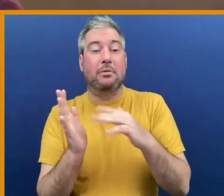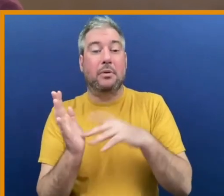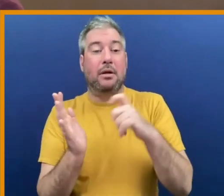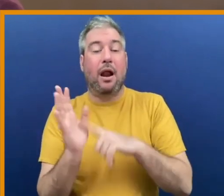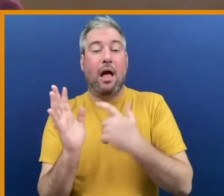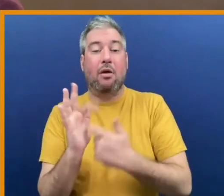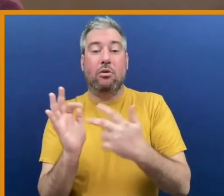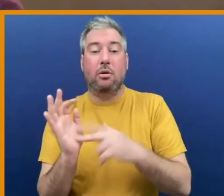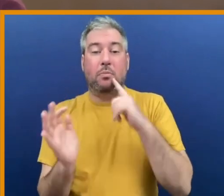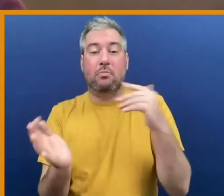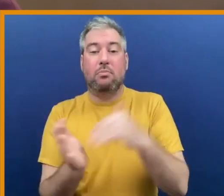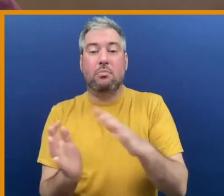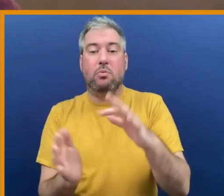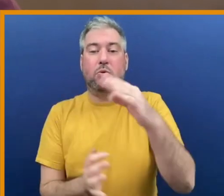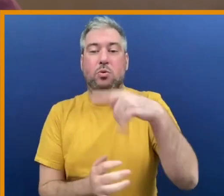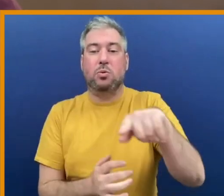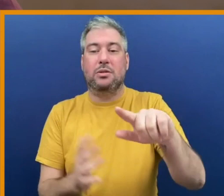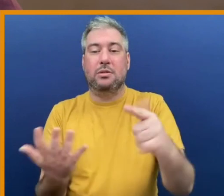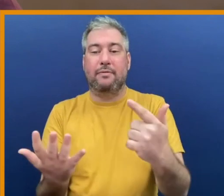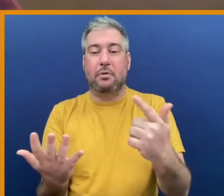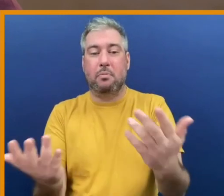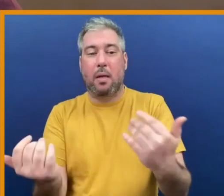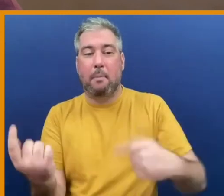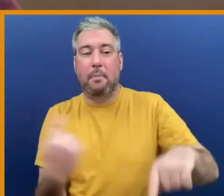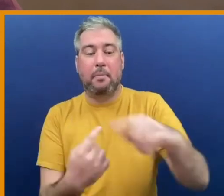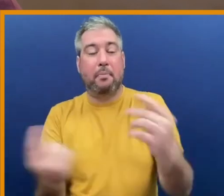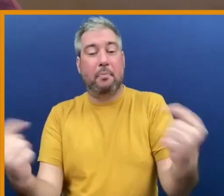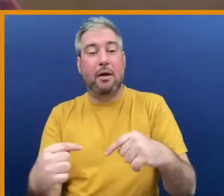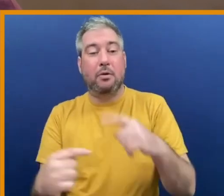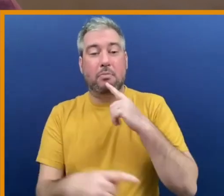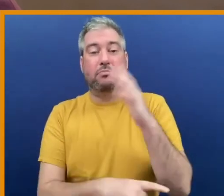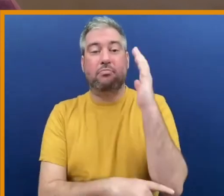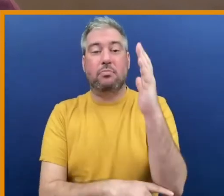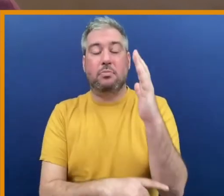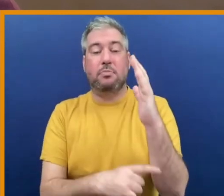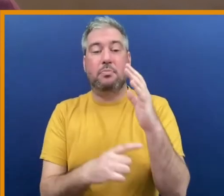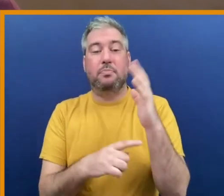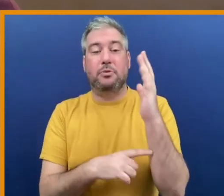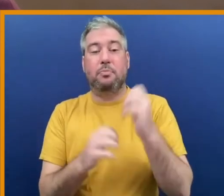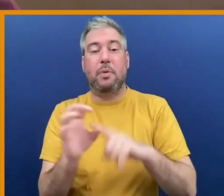present the speech by Pippa Heylings. Thank you very much and good afternoon.